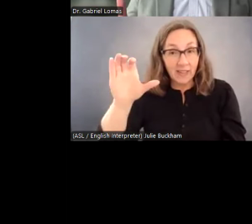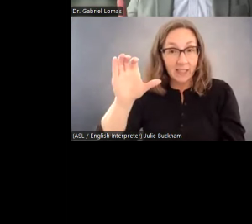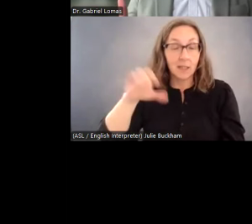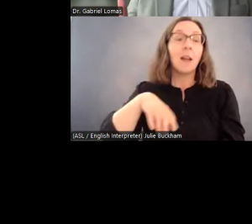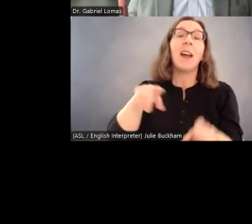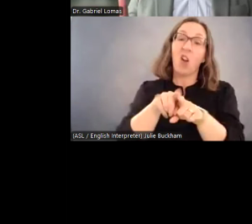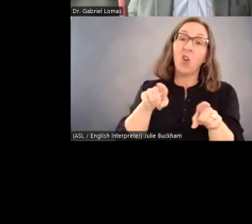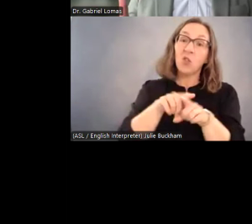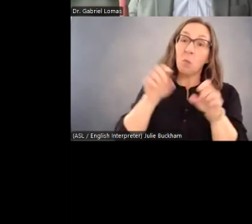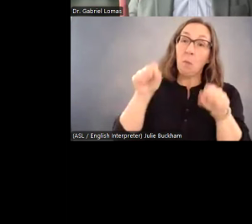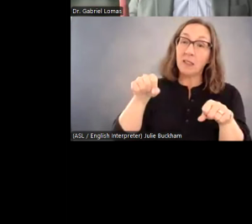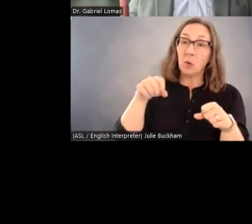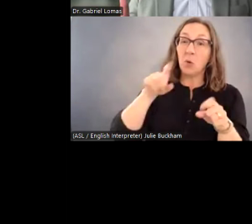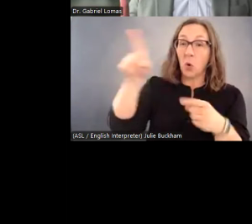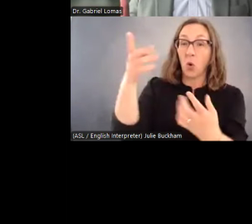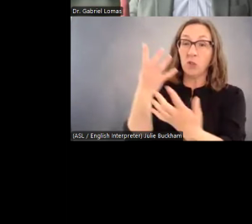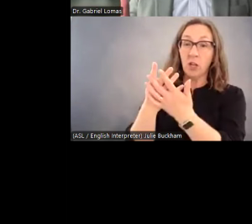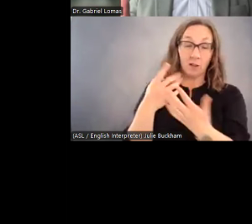challenges contributed to his arrest?